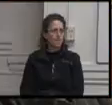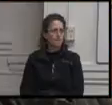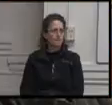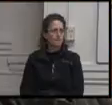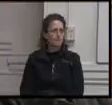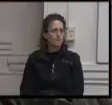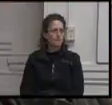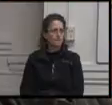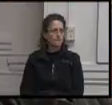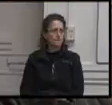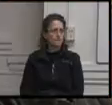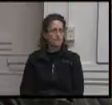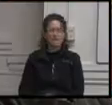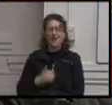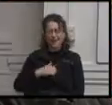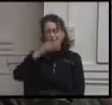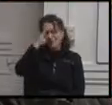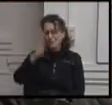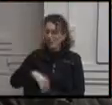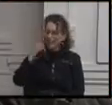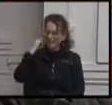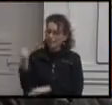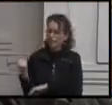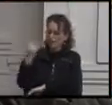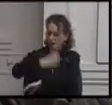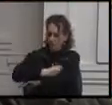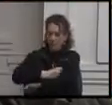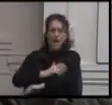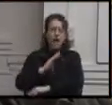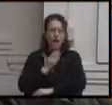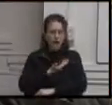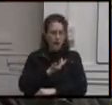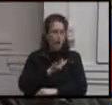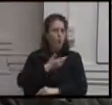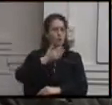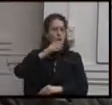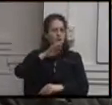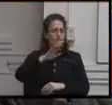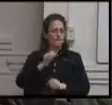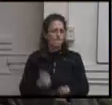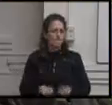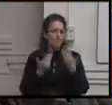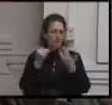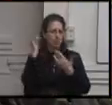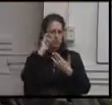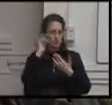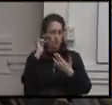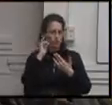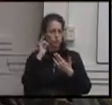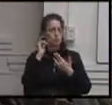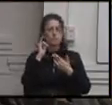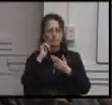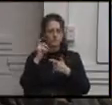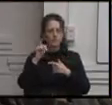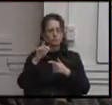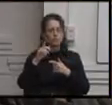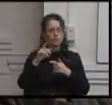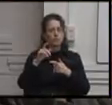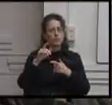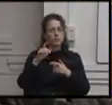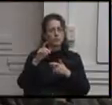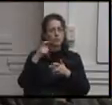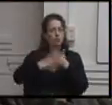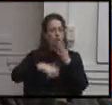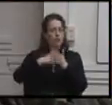insurance policies would go up. And people brushed it off until Patrick finally made this, and with Russell